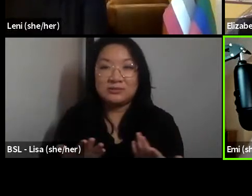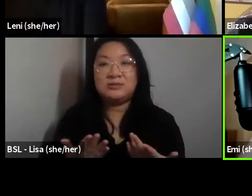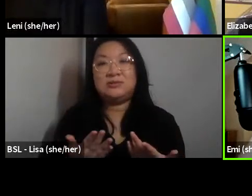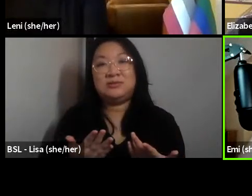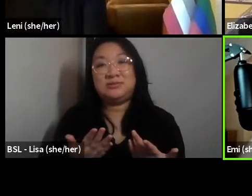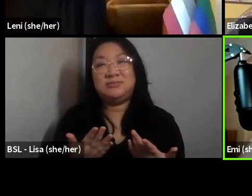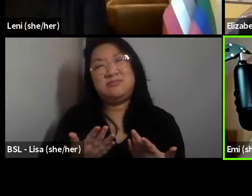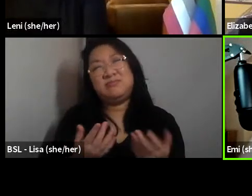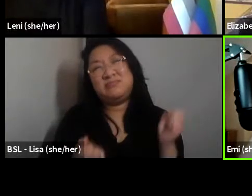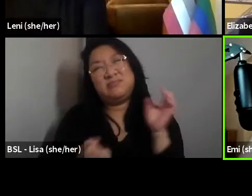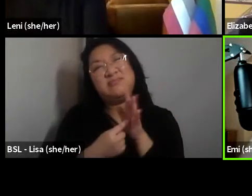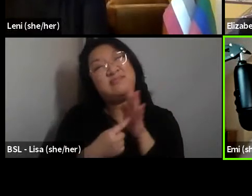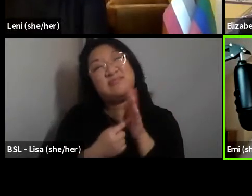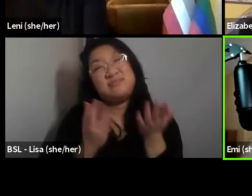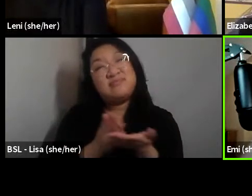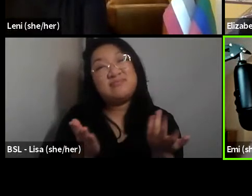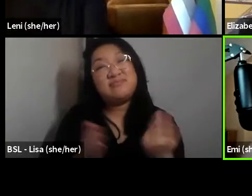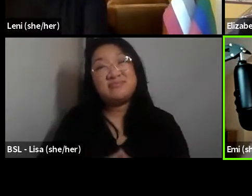than anything.